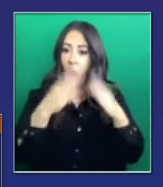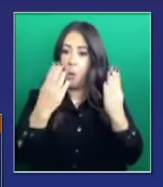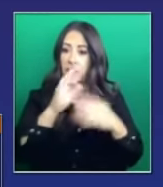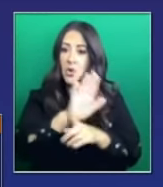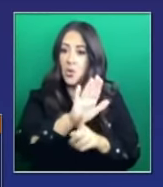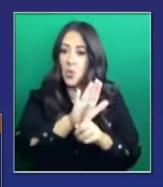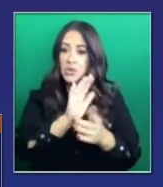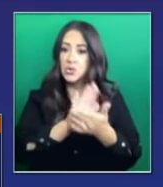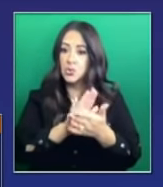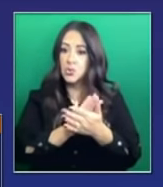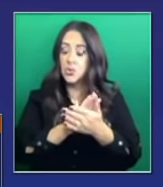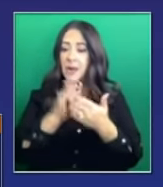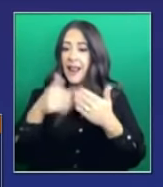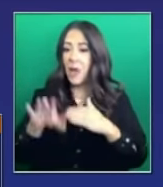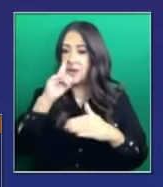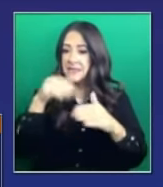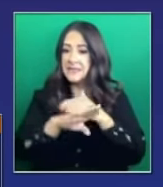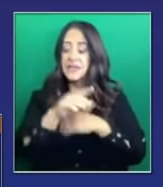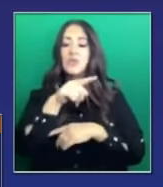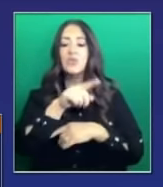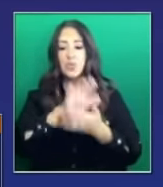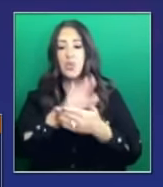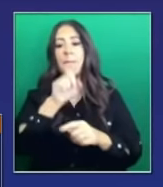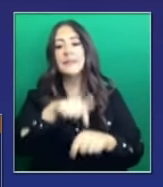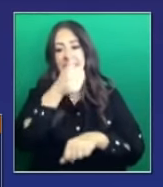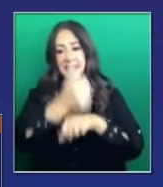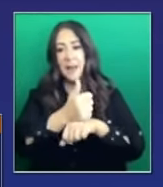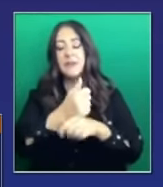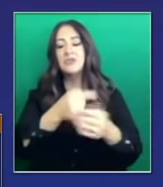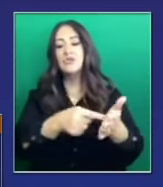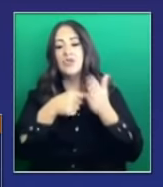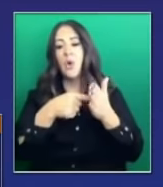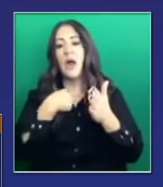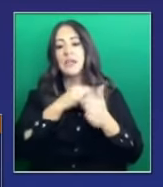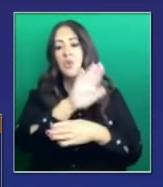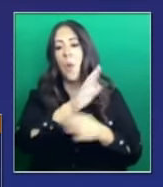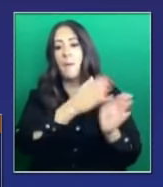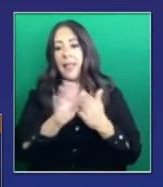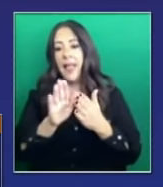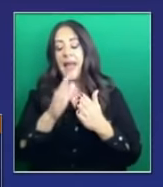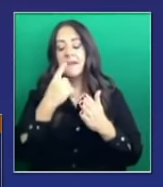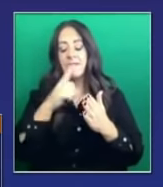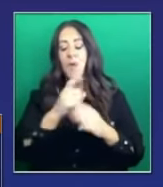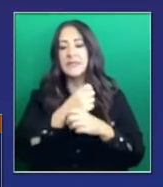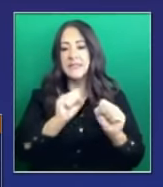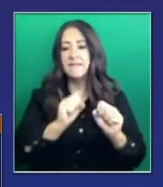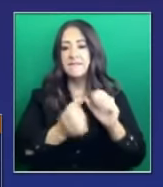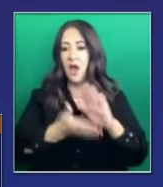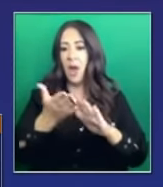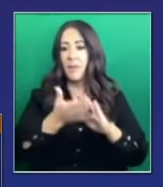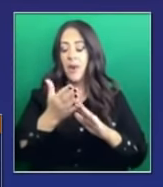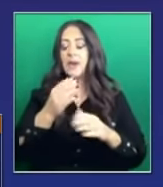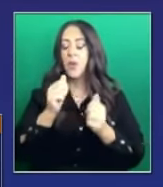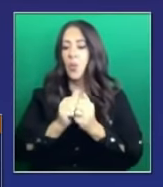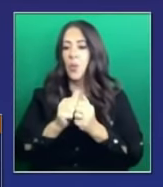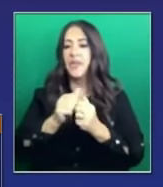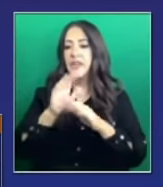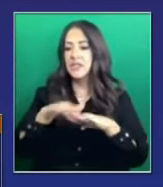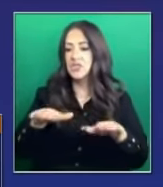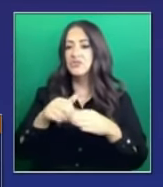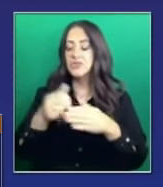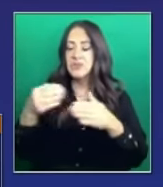that the guidelines that are in place allow for schools to operate in person with waivers in particular